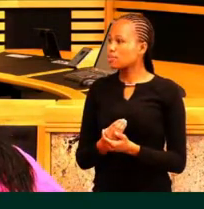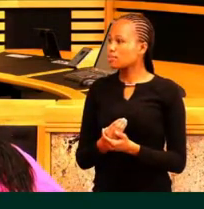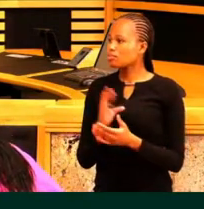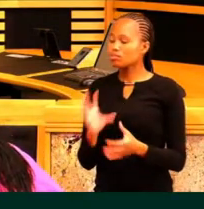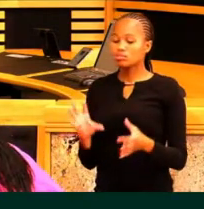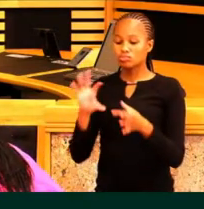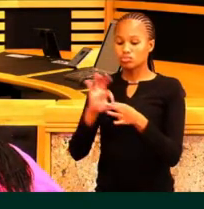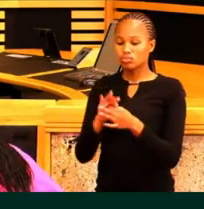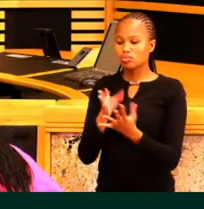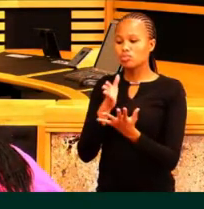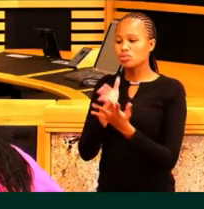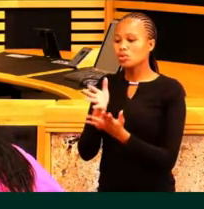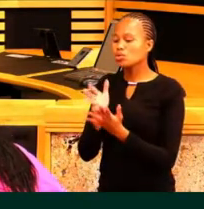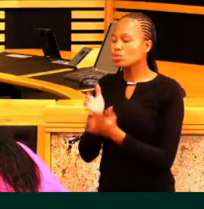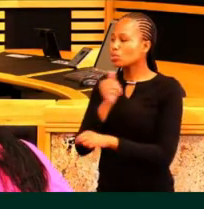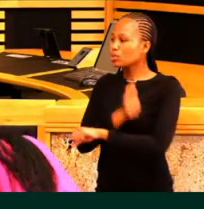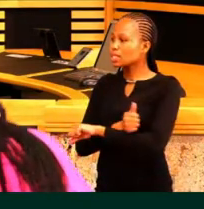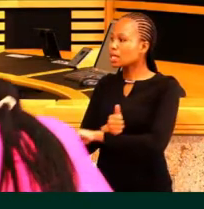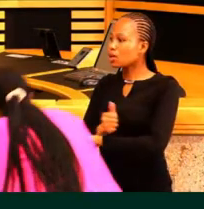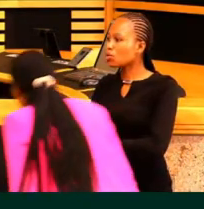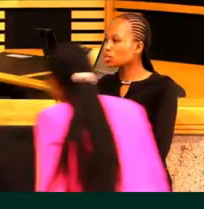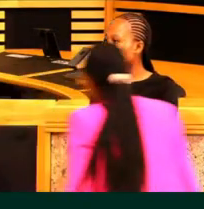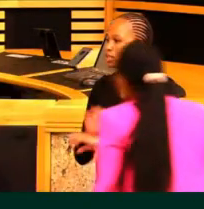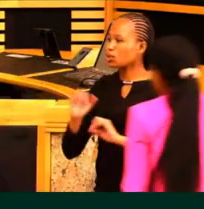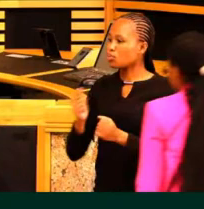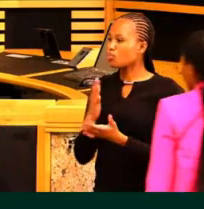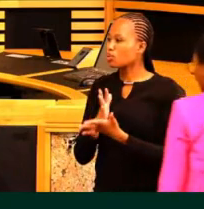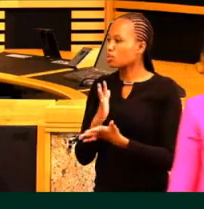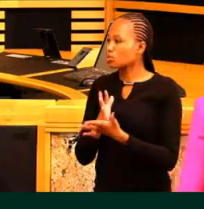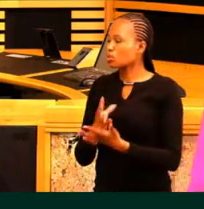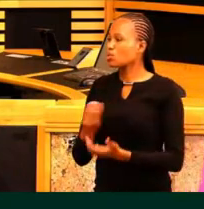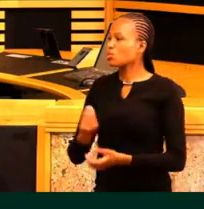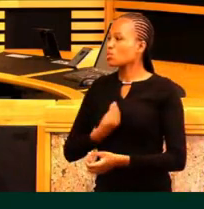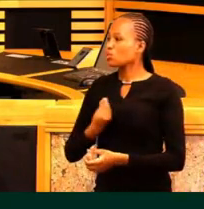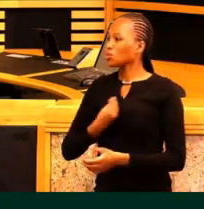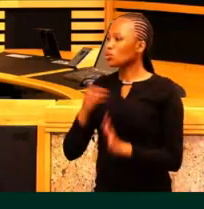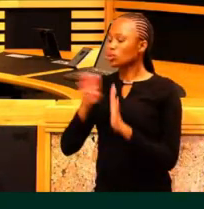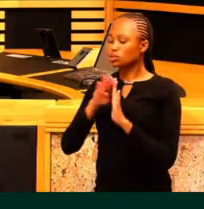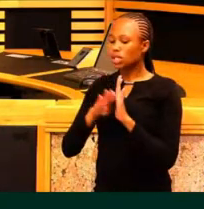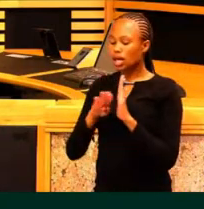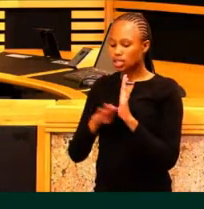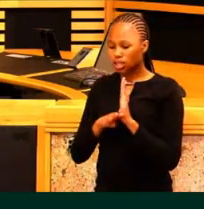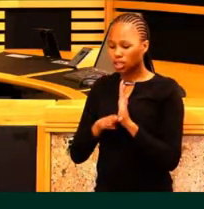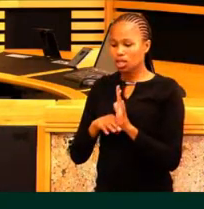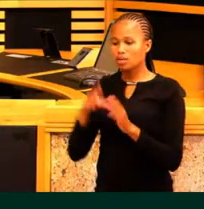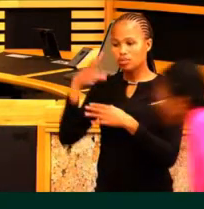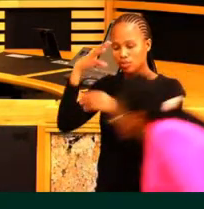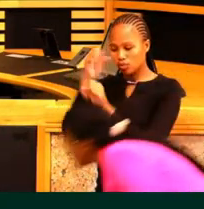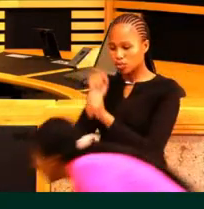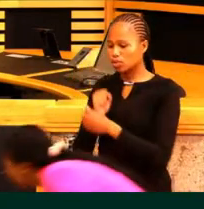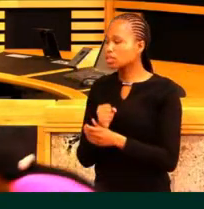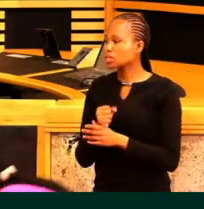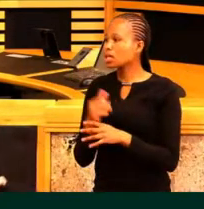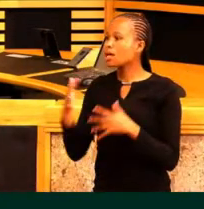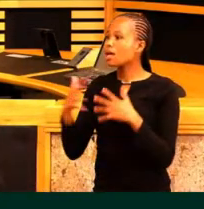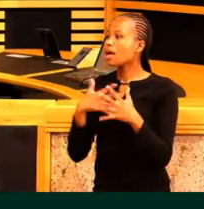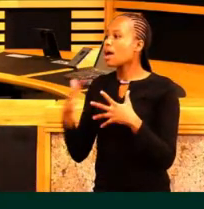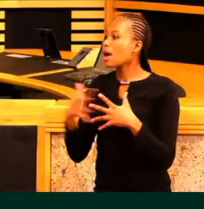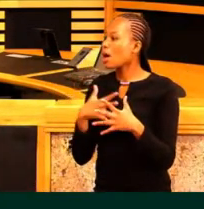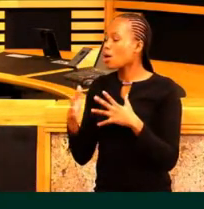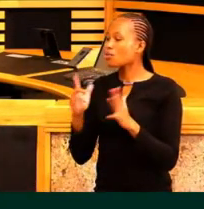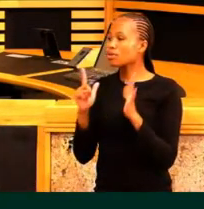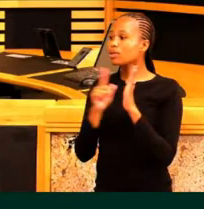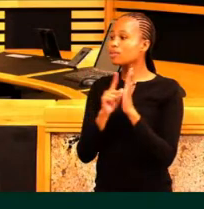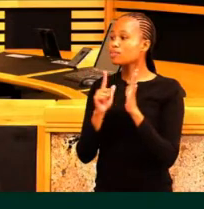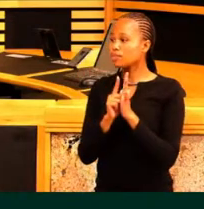through regular stakeholders platform ensures that the youth agenda is considered however legislative limitation prevent government